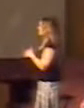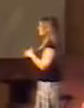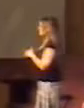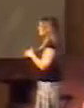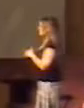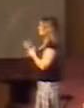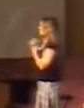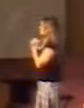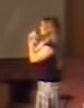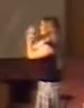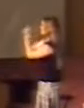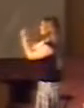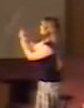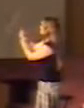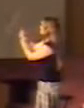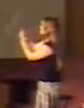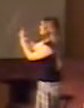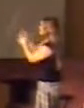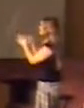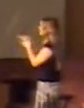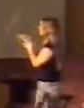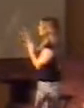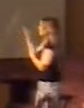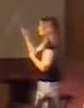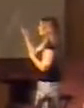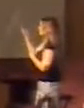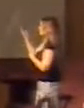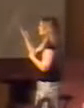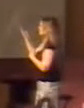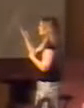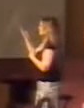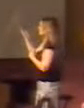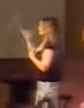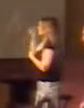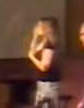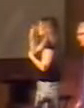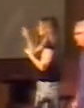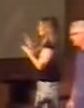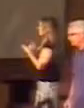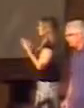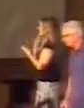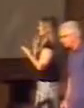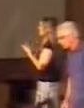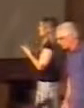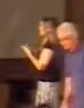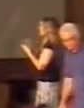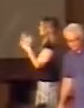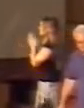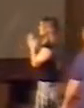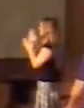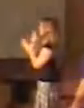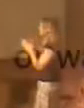draw others through you to your holy goodness. This is my prayer in Christ's name.